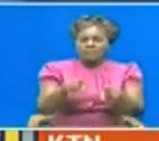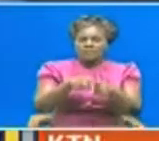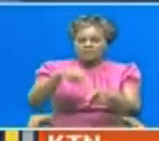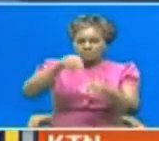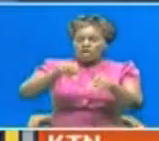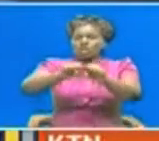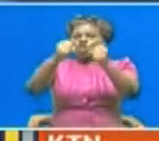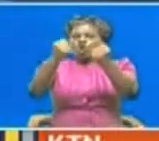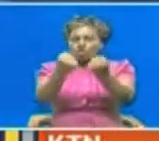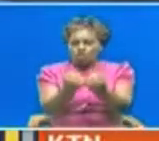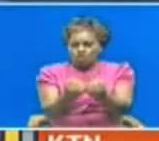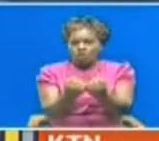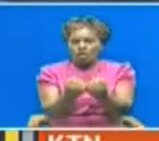social